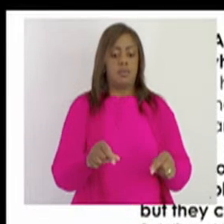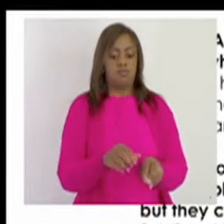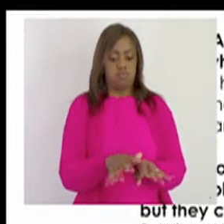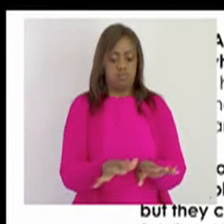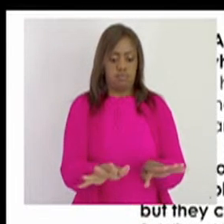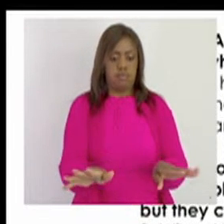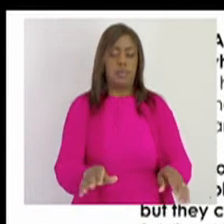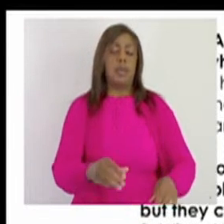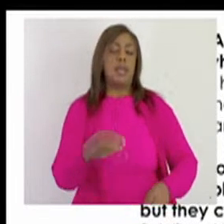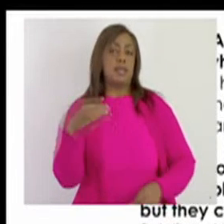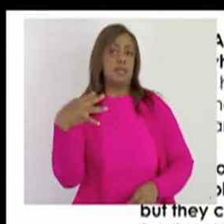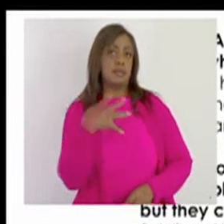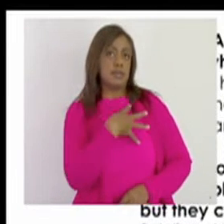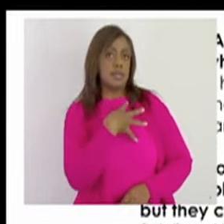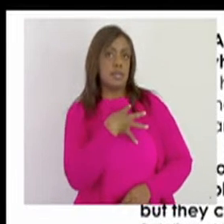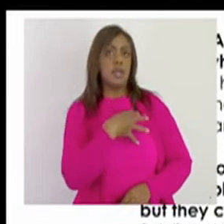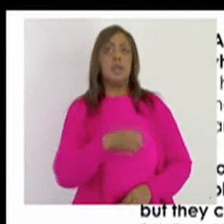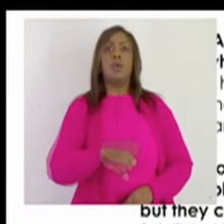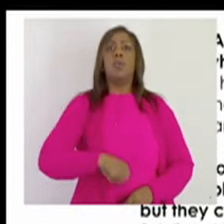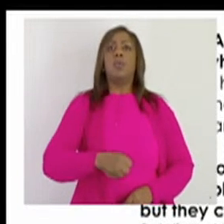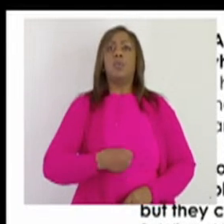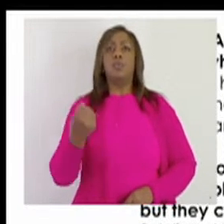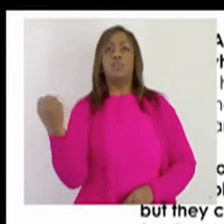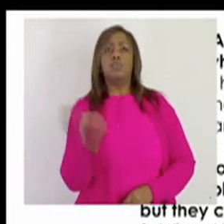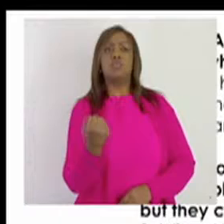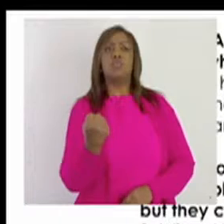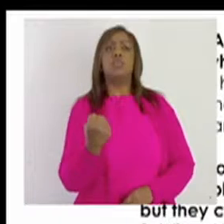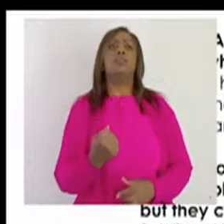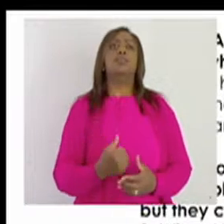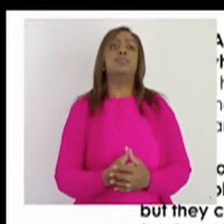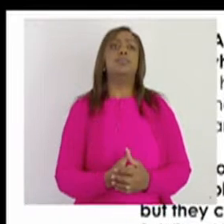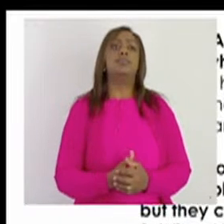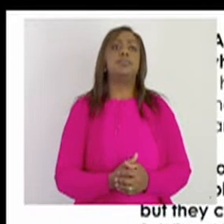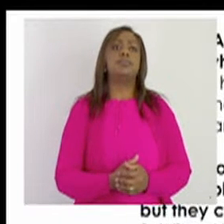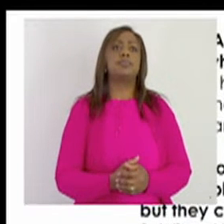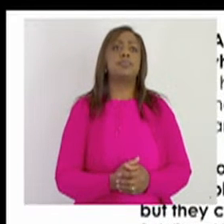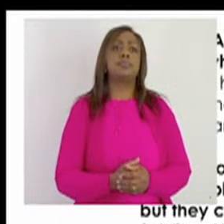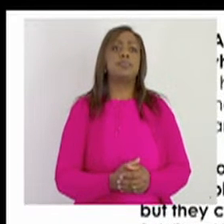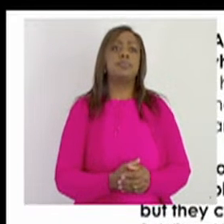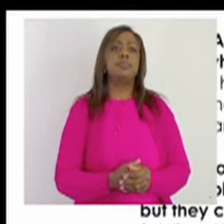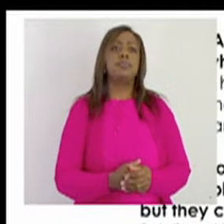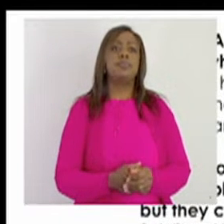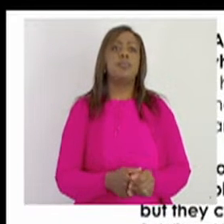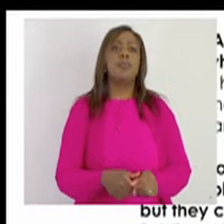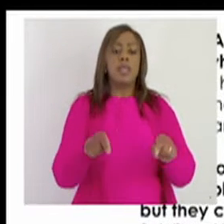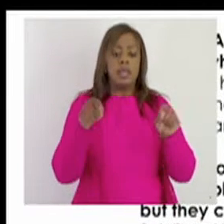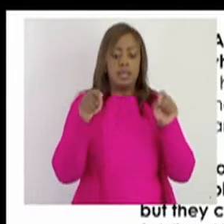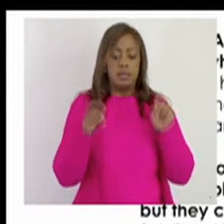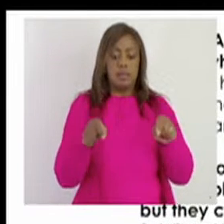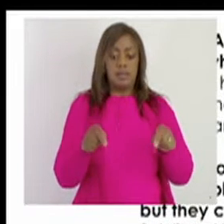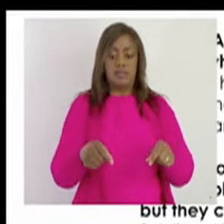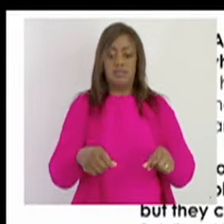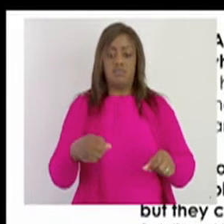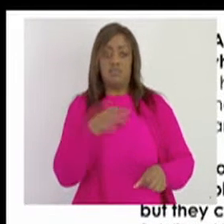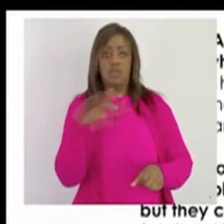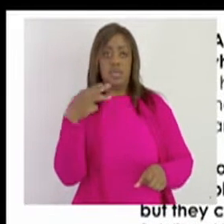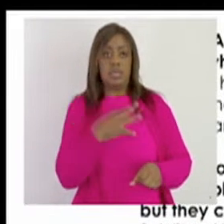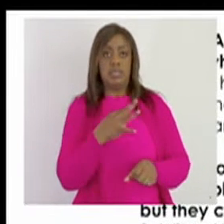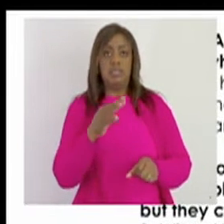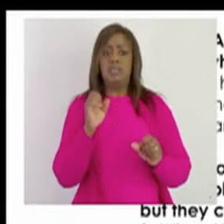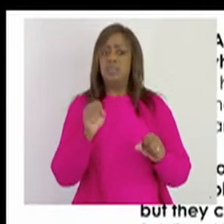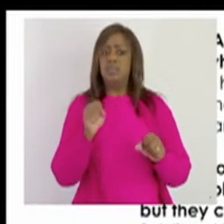HIV. And then HIV stands for Human Deficiency Virus, while AIDS stands